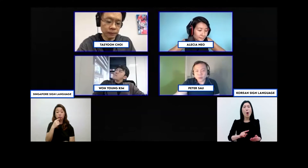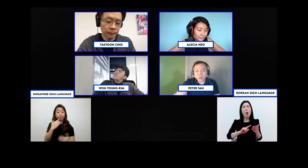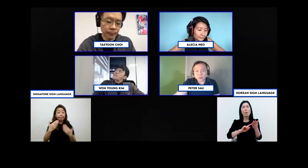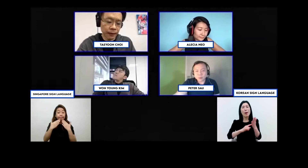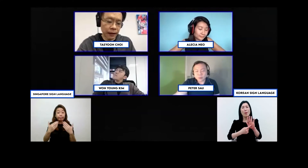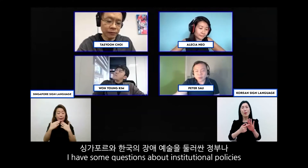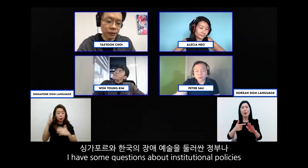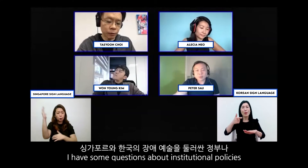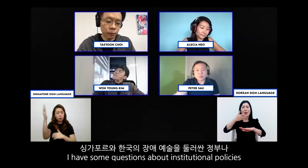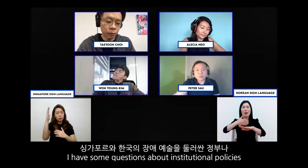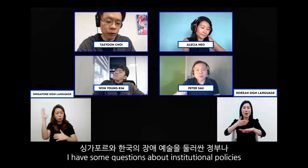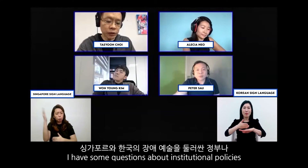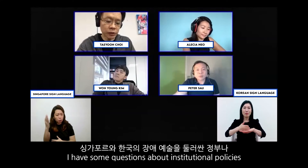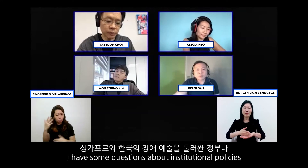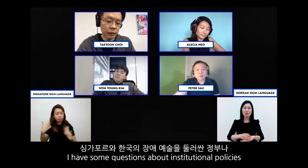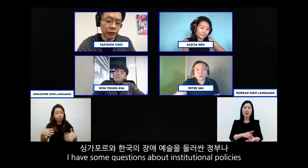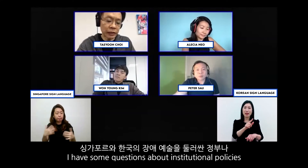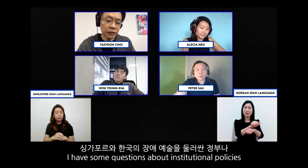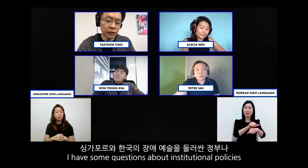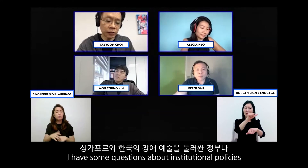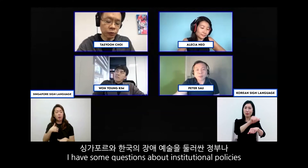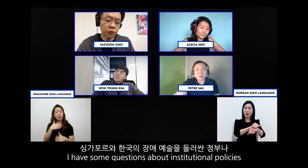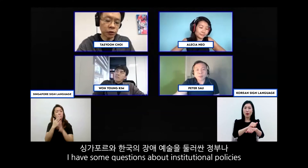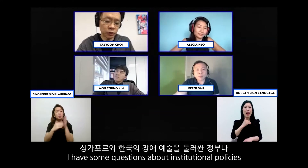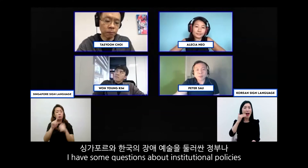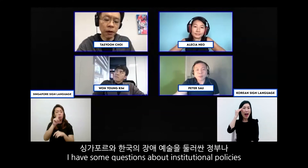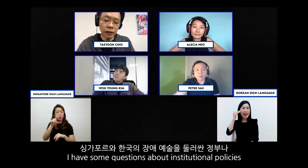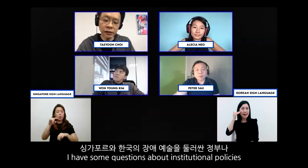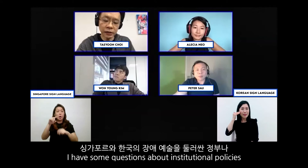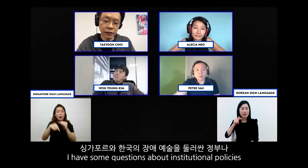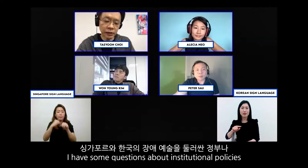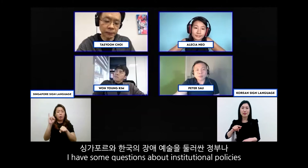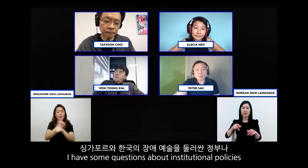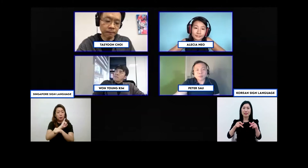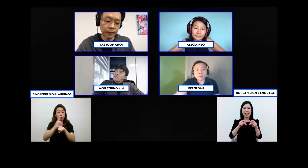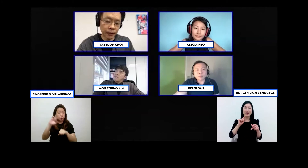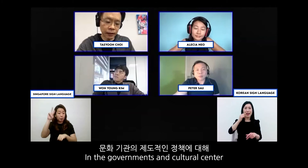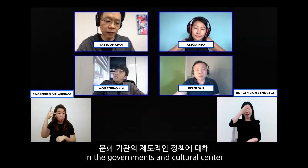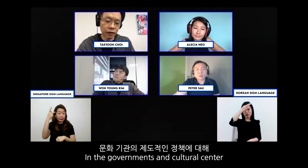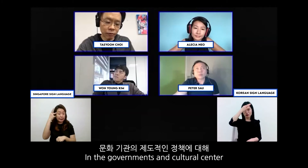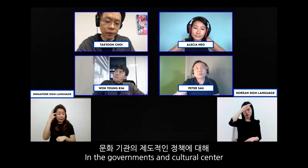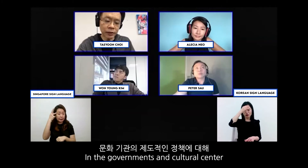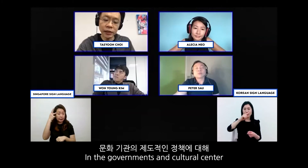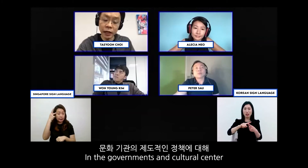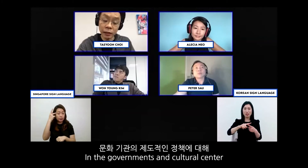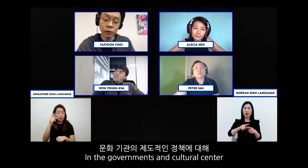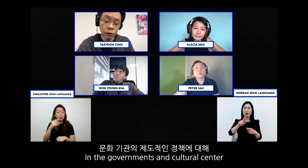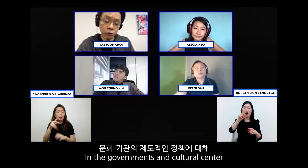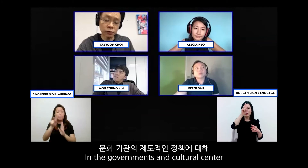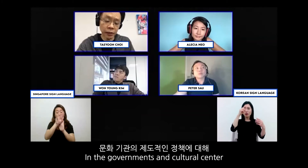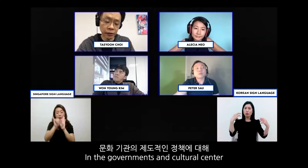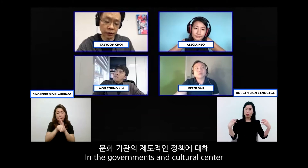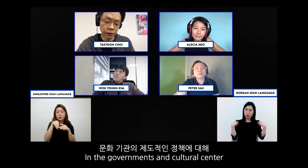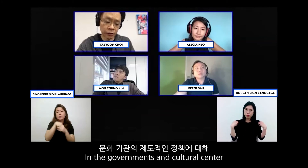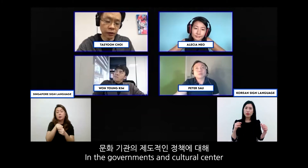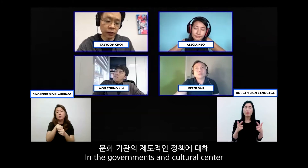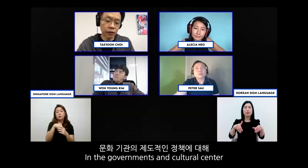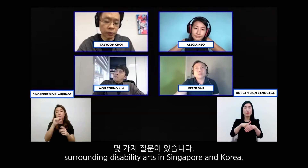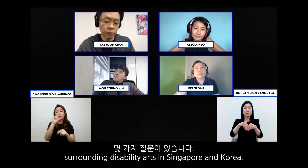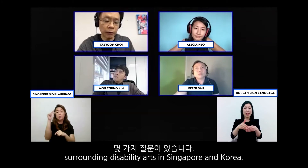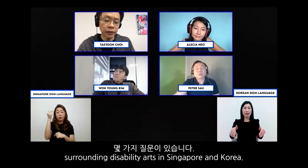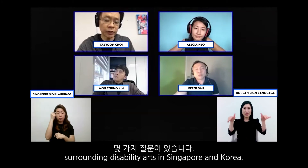presentations. I have some questions about institutional policies in the government's and cultural